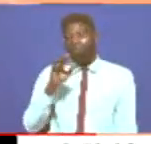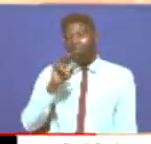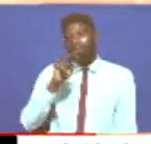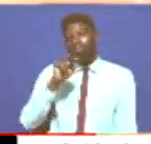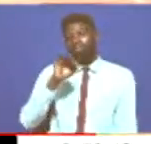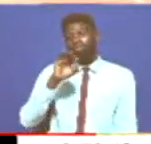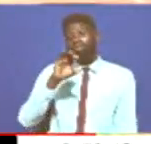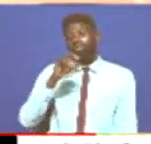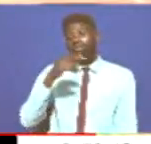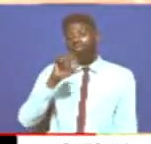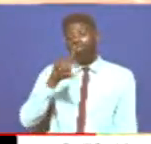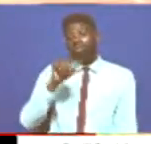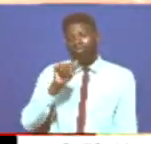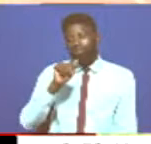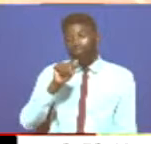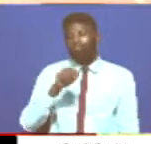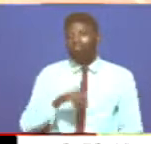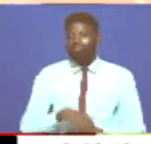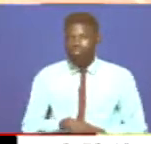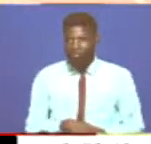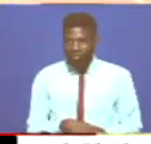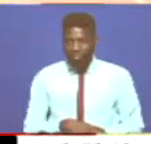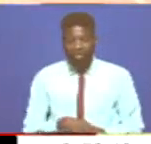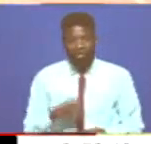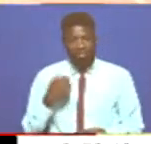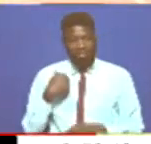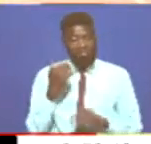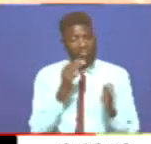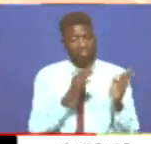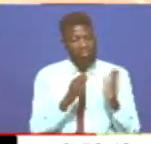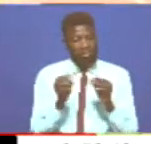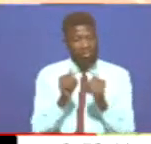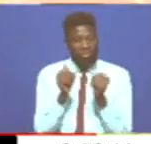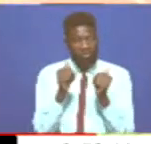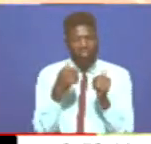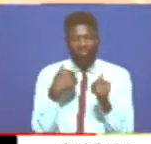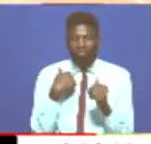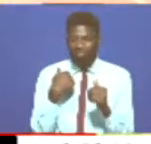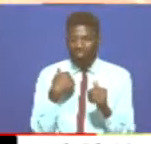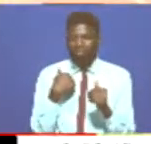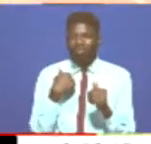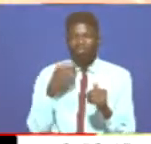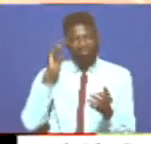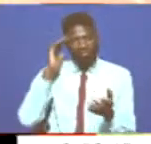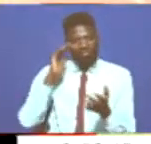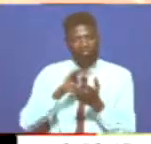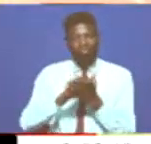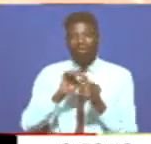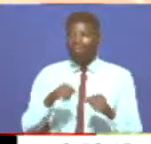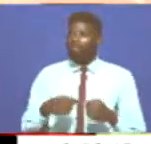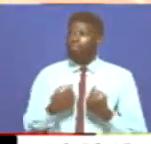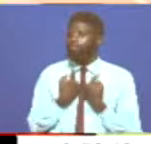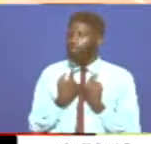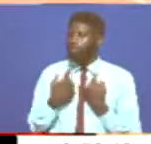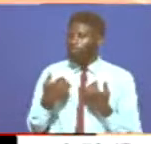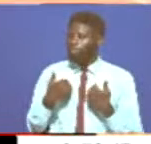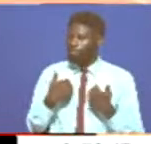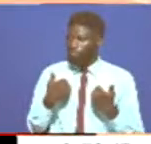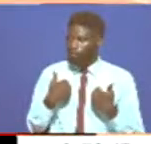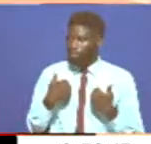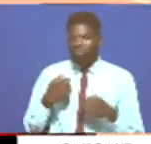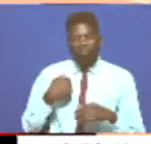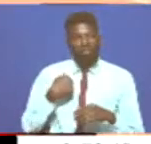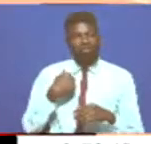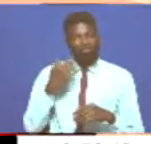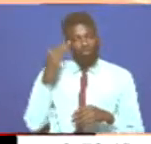respectively. Nilikuwa nimejiandaa kutosha. So nilikuwa na jiamini tu kingi hapa ni nafanya mazuri.